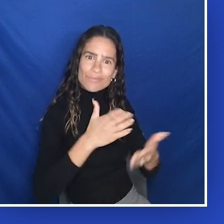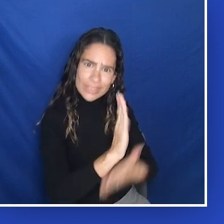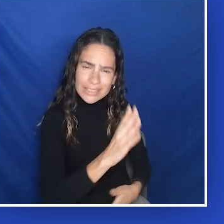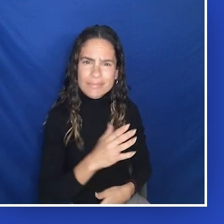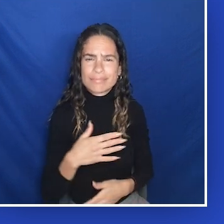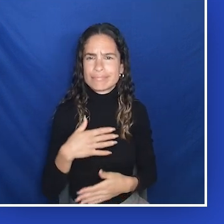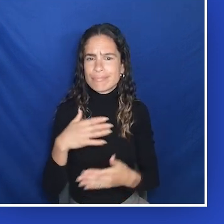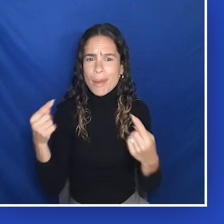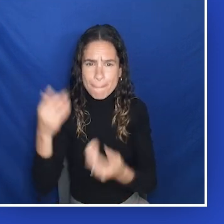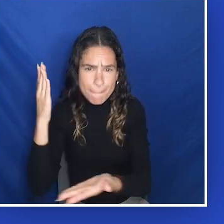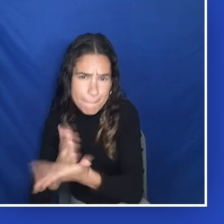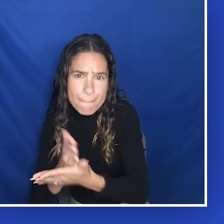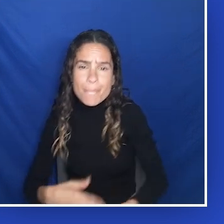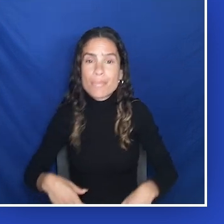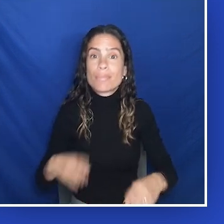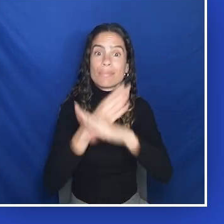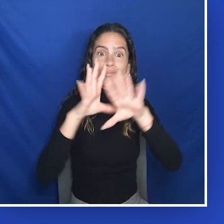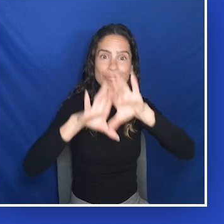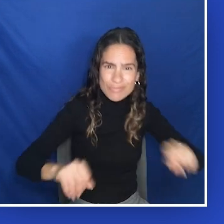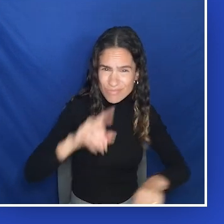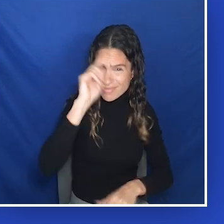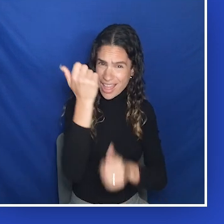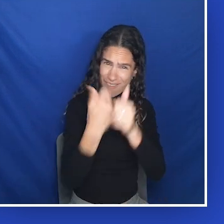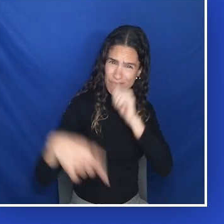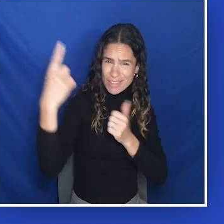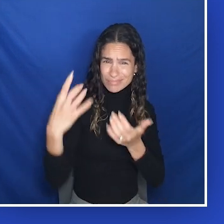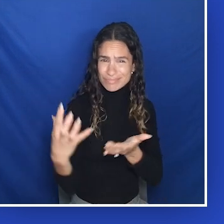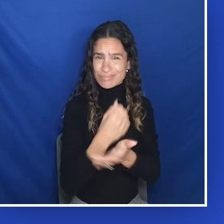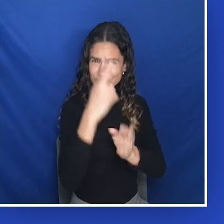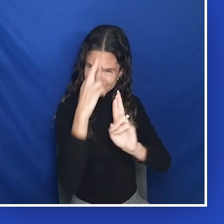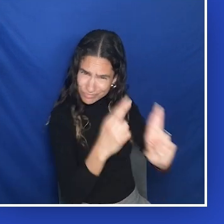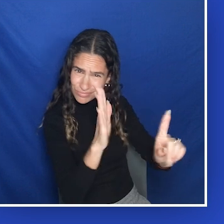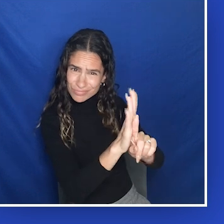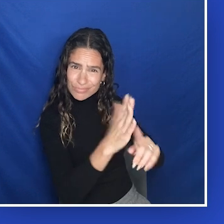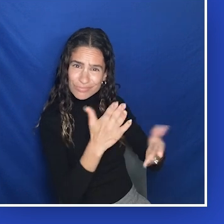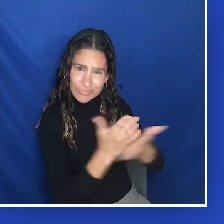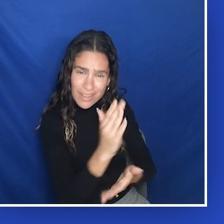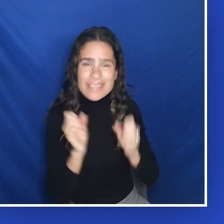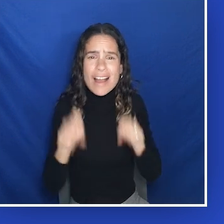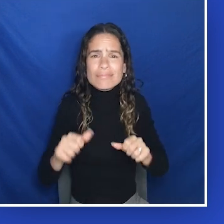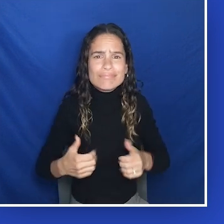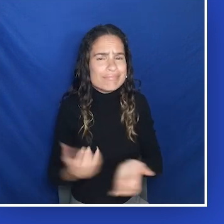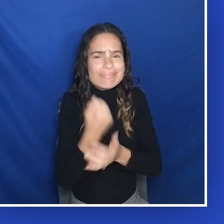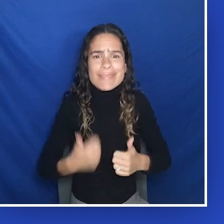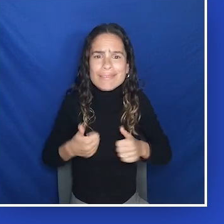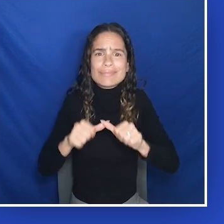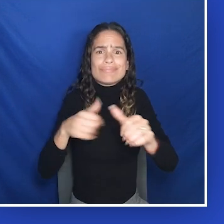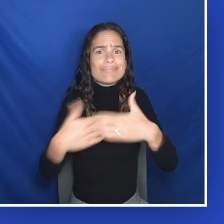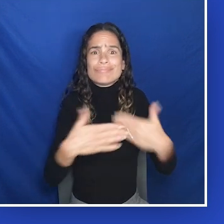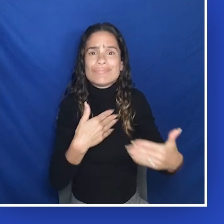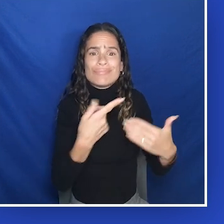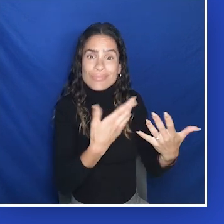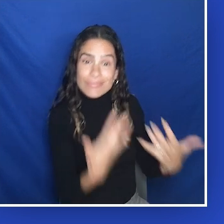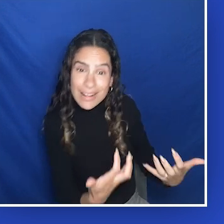protect their civil rights, stop harm, and break down barriers. Because everyone deserves to have their rights respected and have the